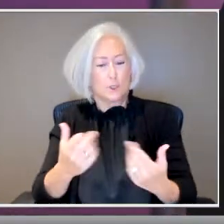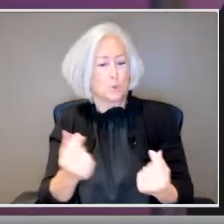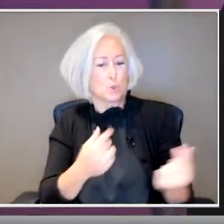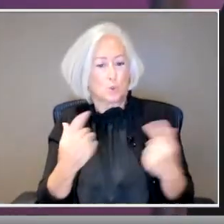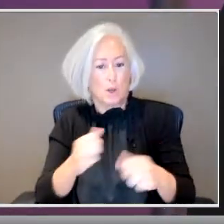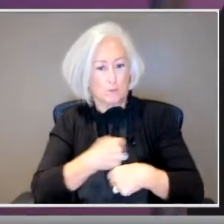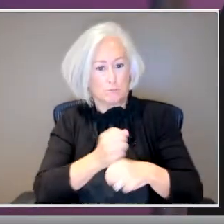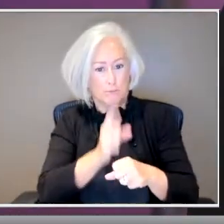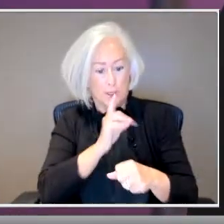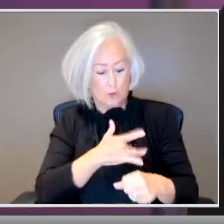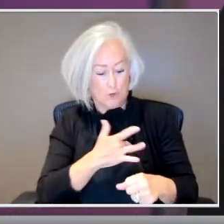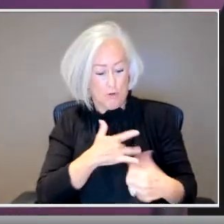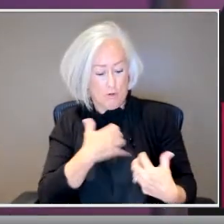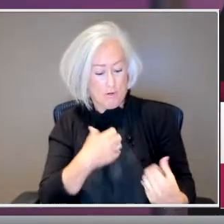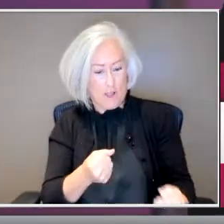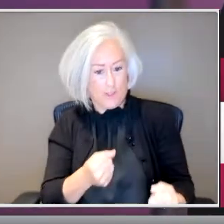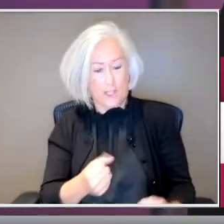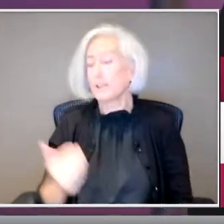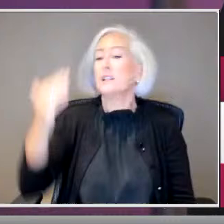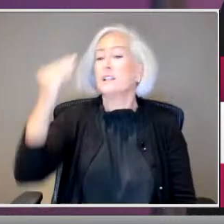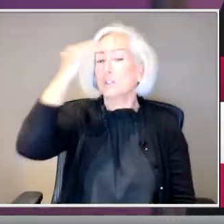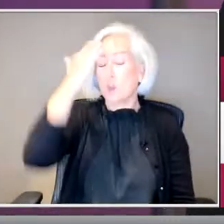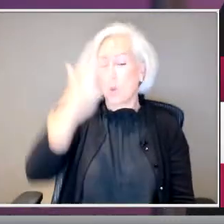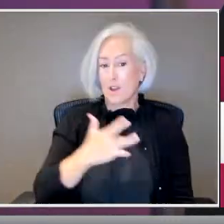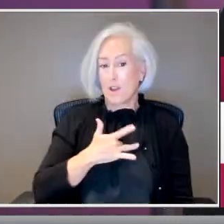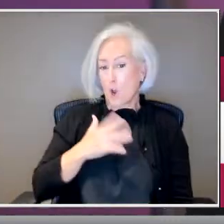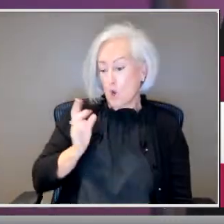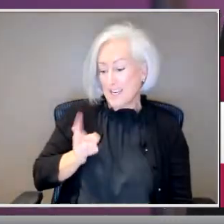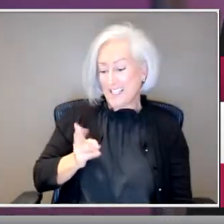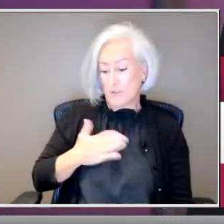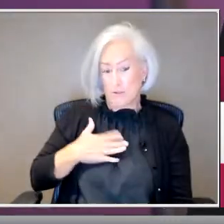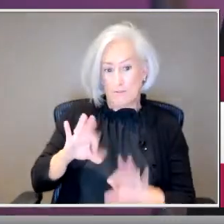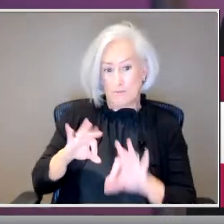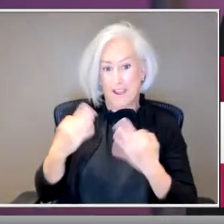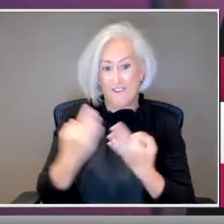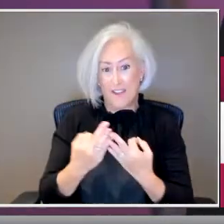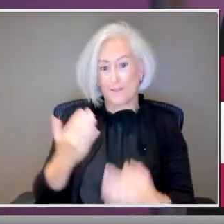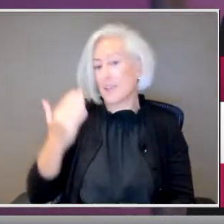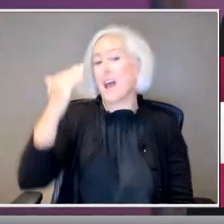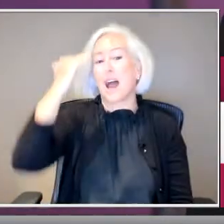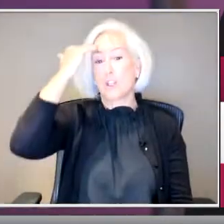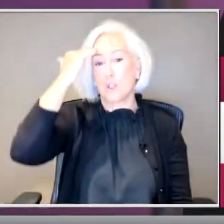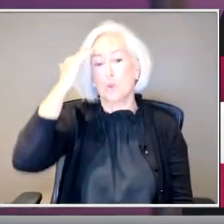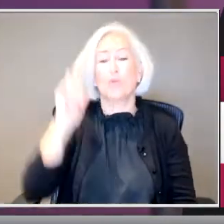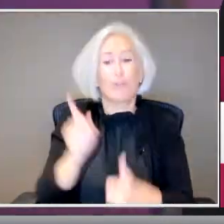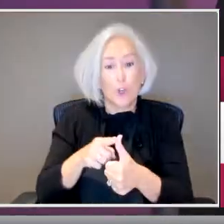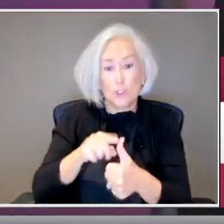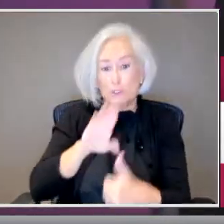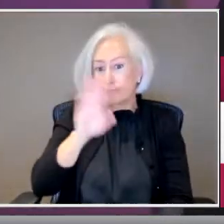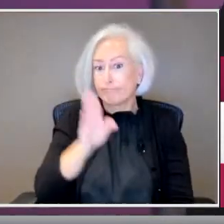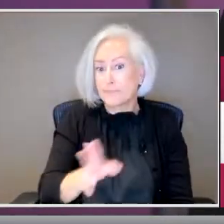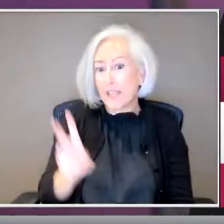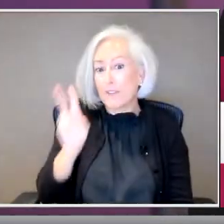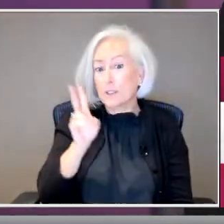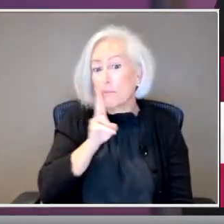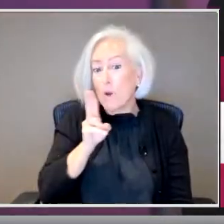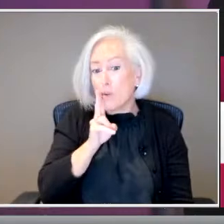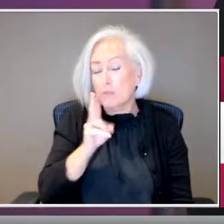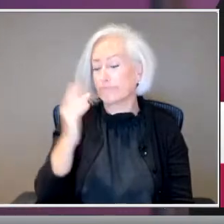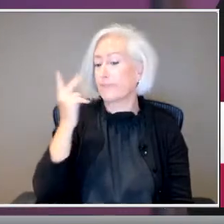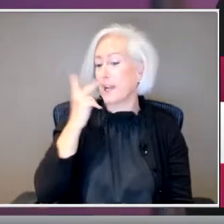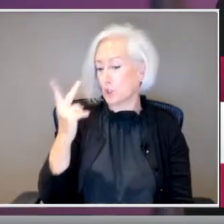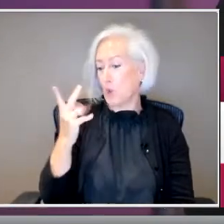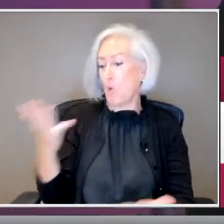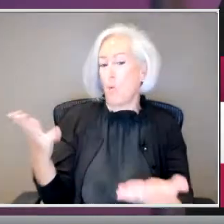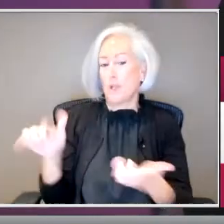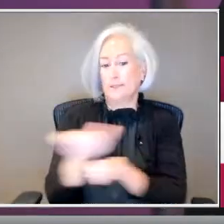heart history in my family, for one thing, I knew I was never going to smoke because I saw the damage that that did. Mm-hmm. And remember, this